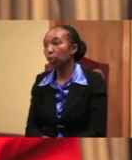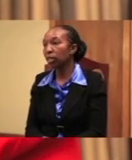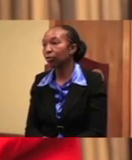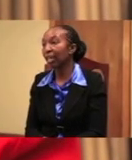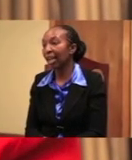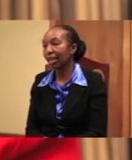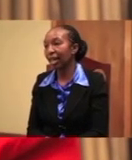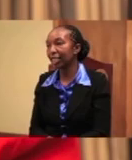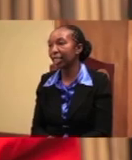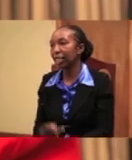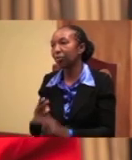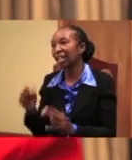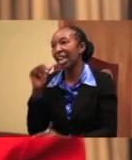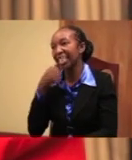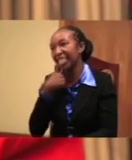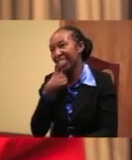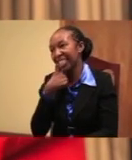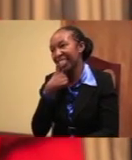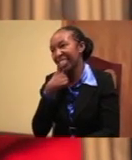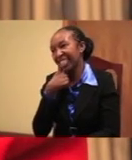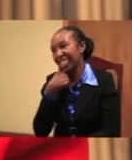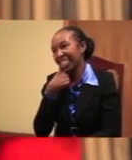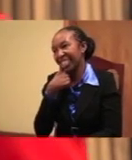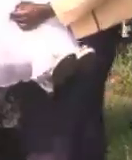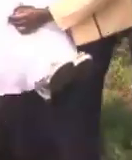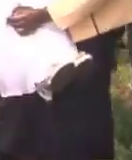family, which is very encouraging and very nice.